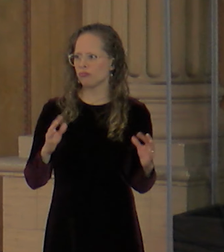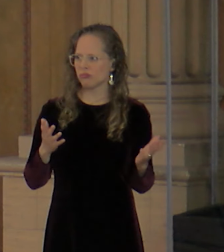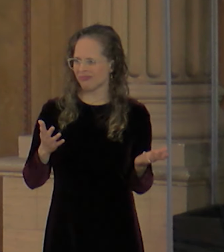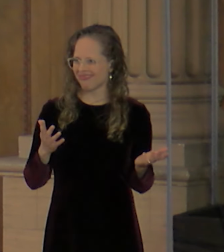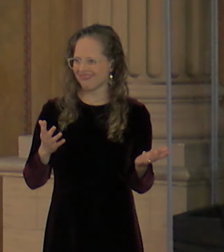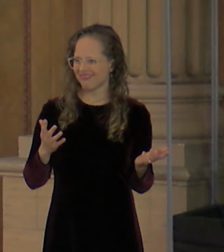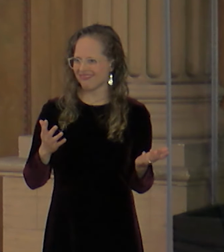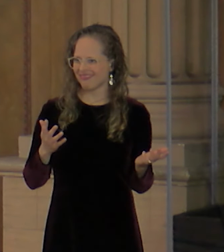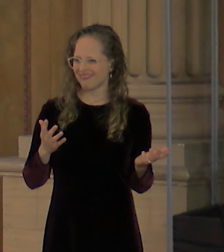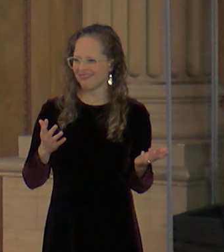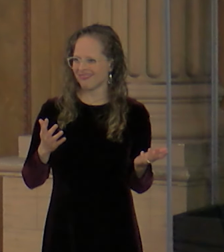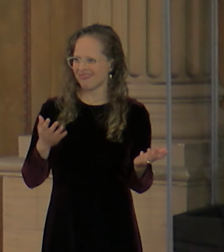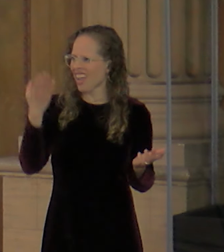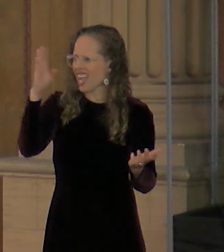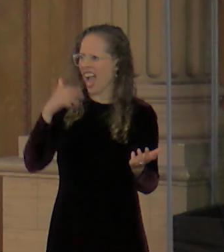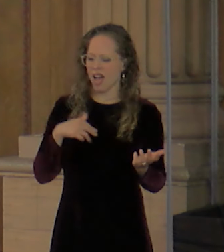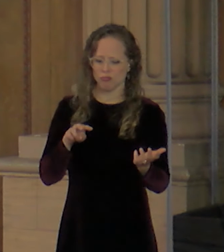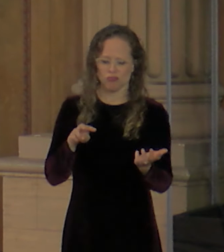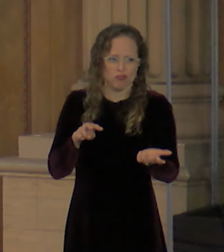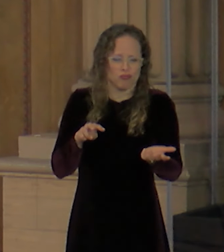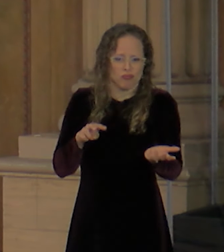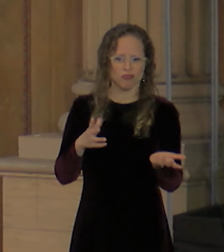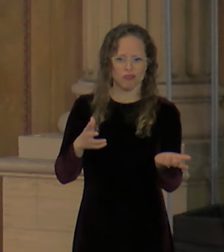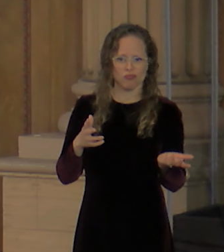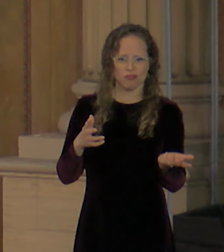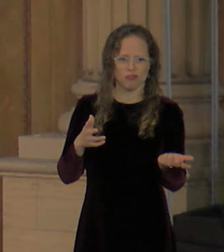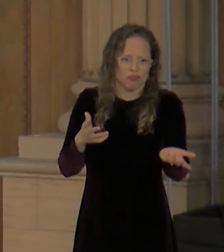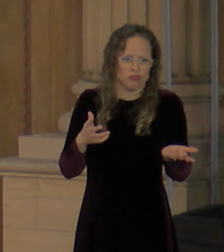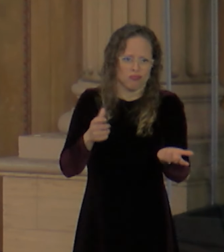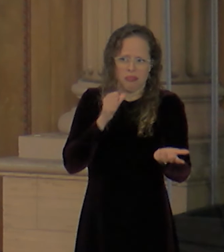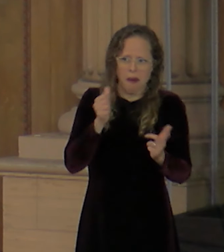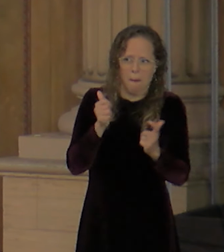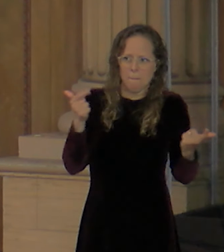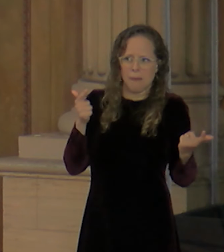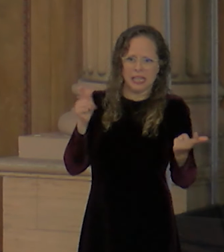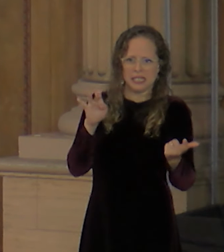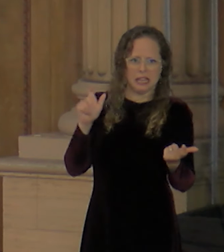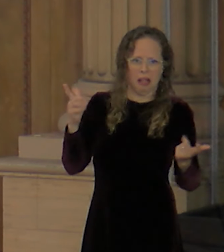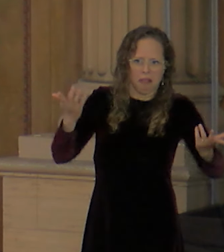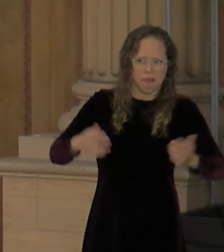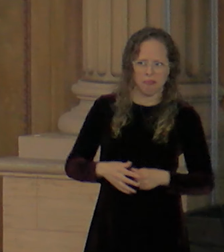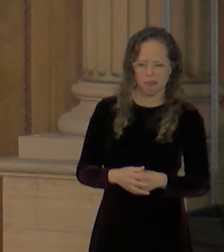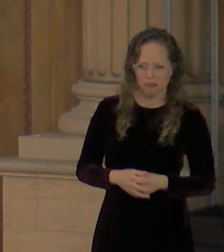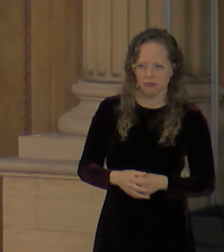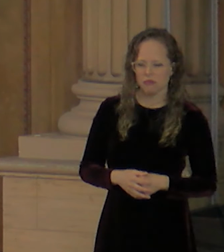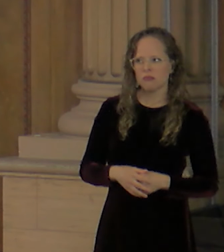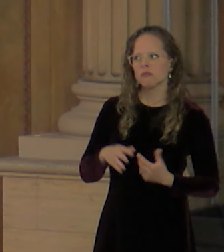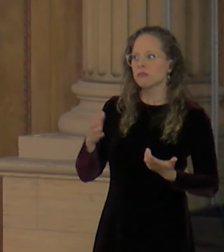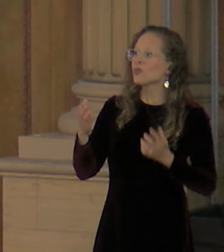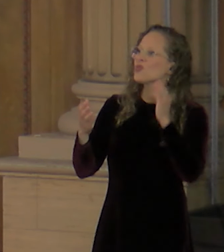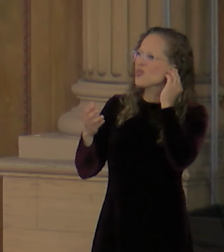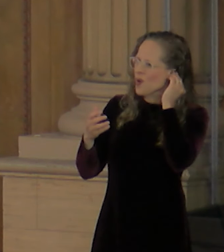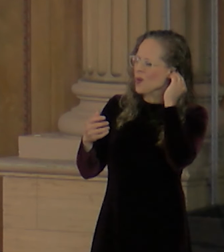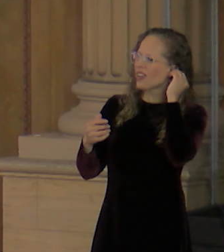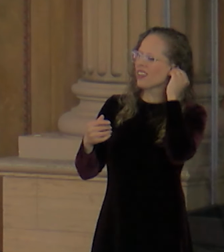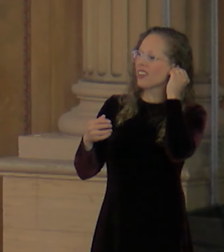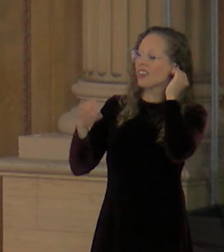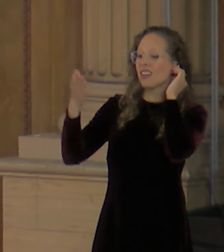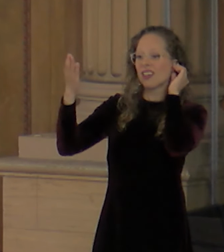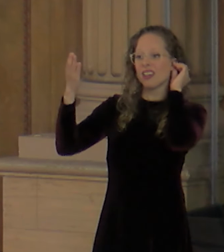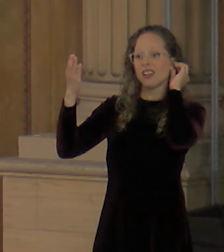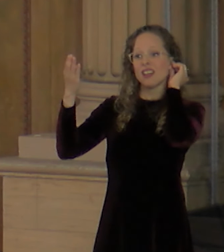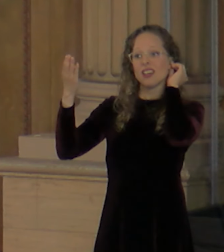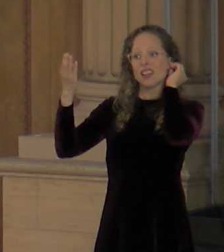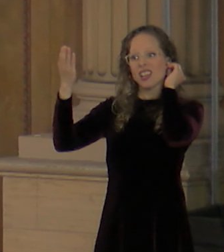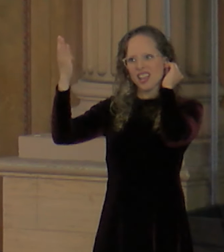God's farm animal, not a big deal to God. And so Job had all these thoughts that the supernatural evil in the world was far too bad. It was